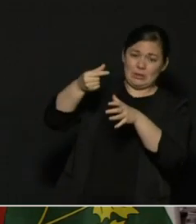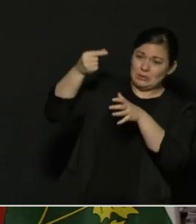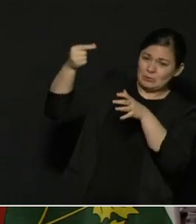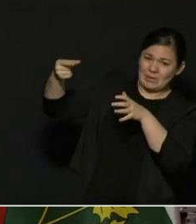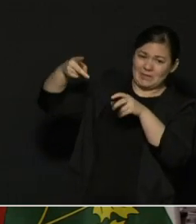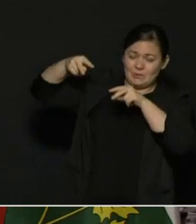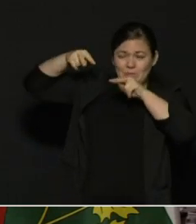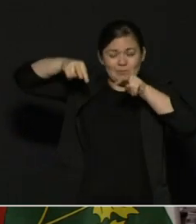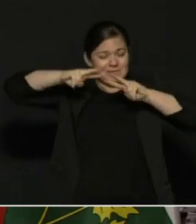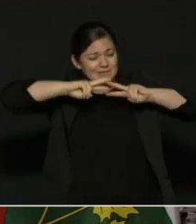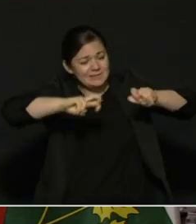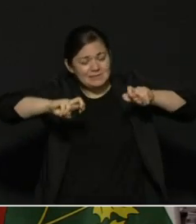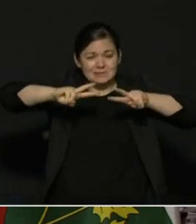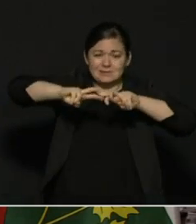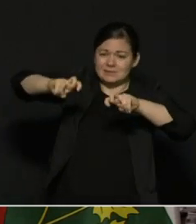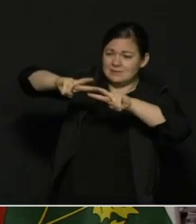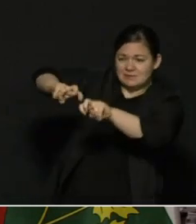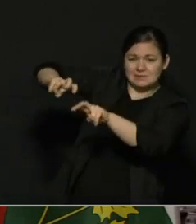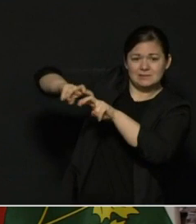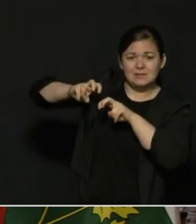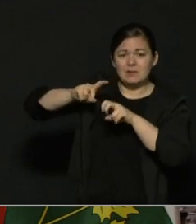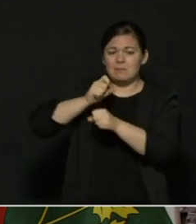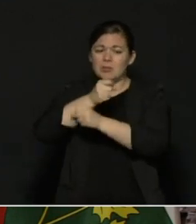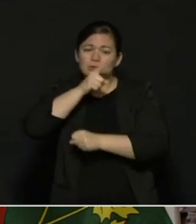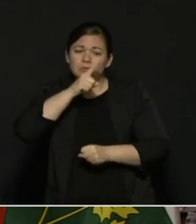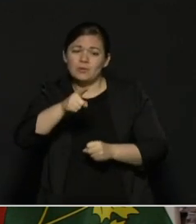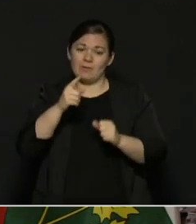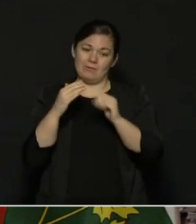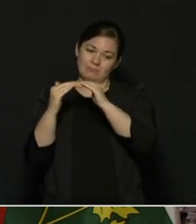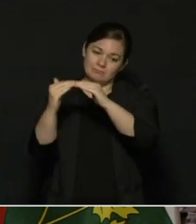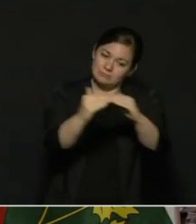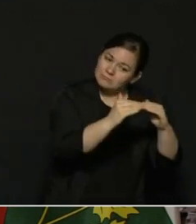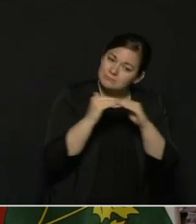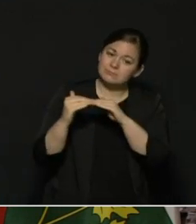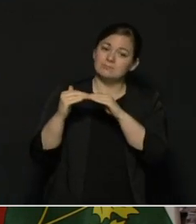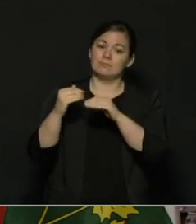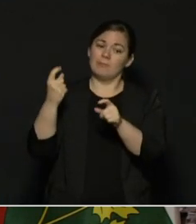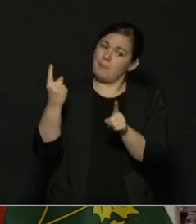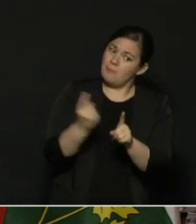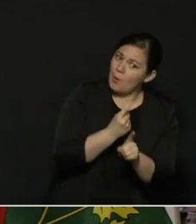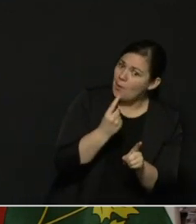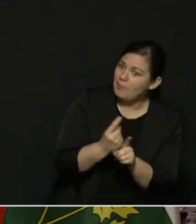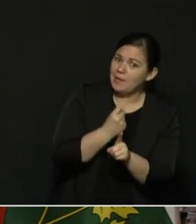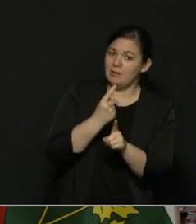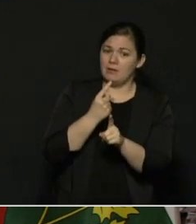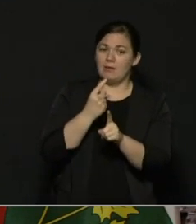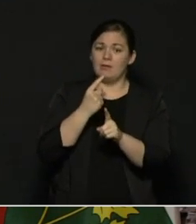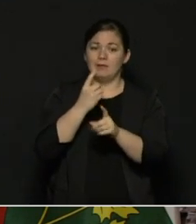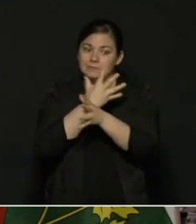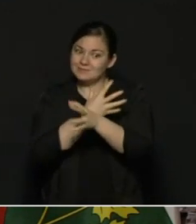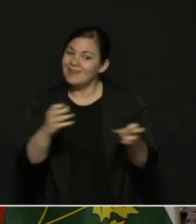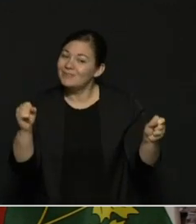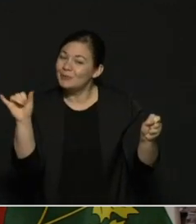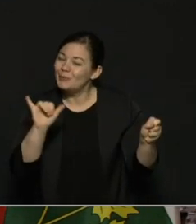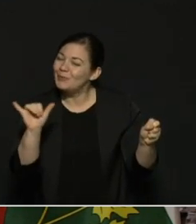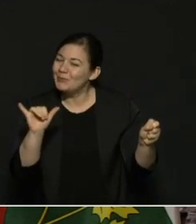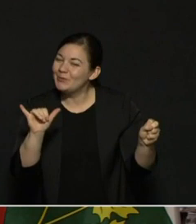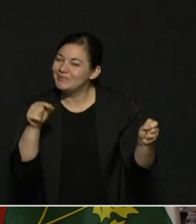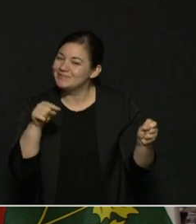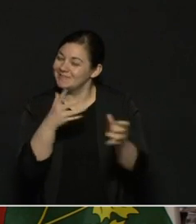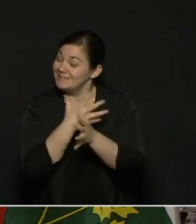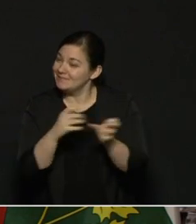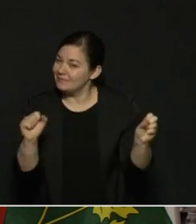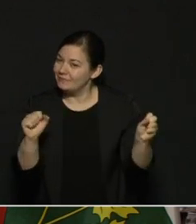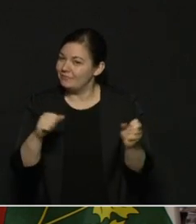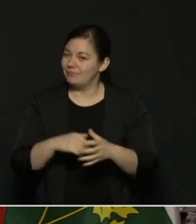and how to ensure reasonableness, fairness, effectiveness, and efficiency, and safety throughout the whole process. Okay, you can have a